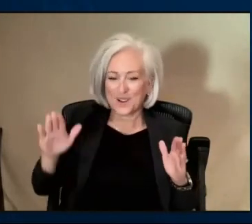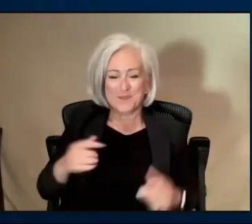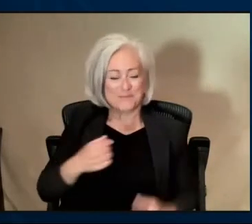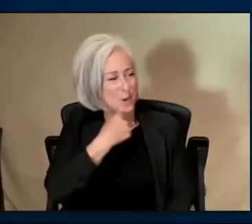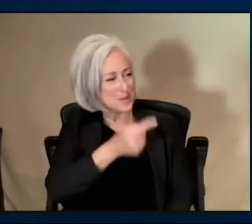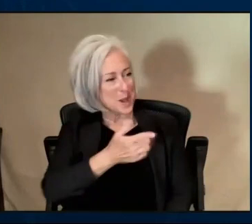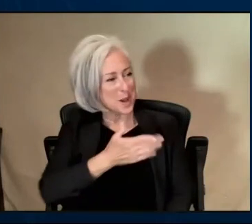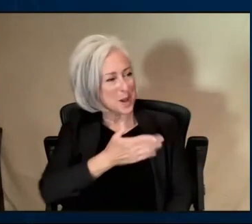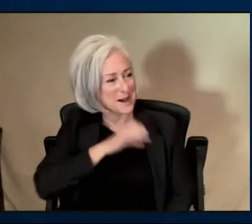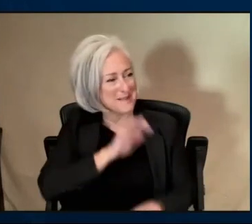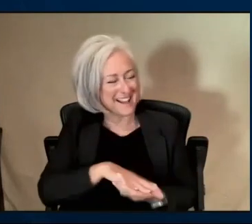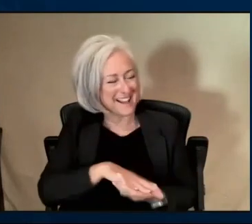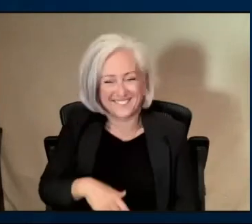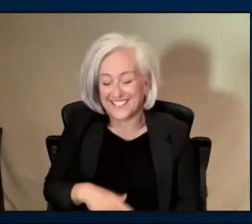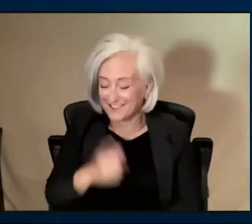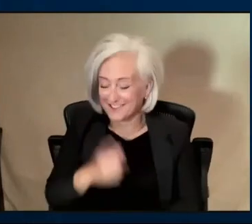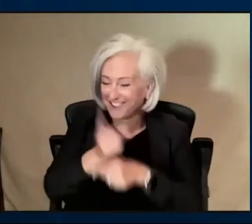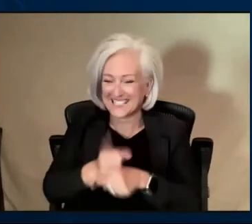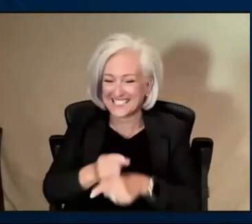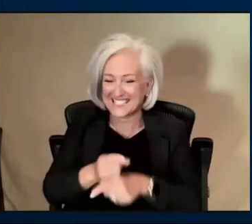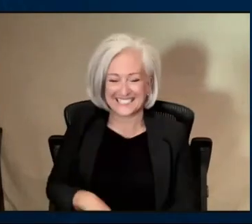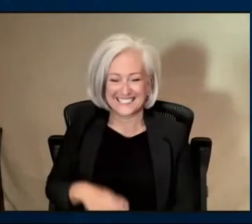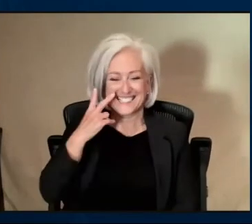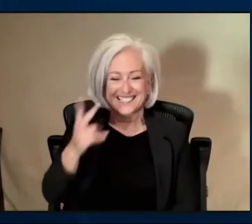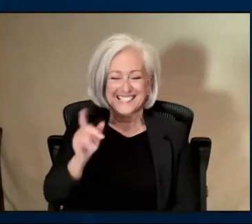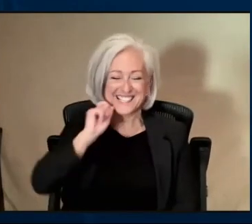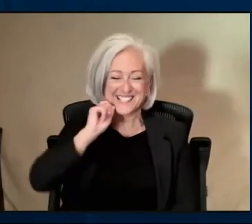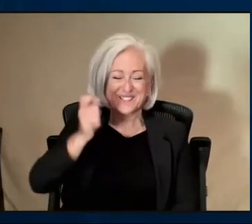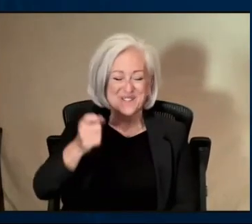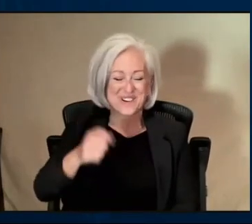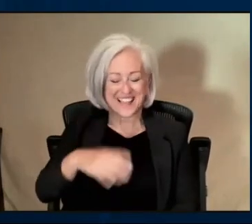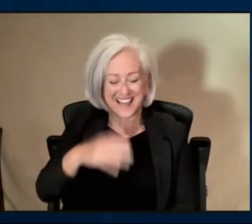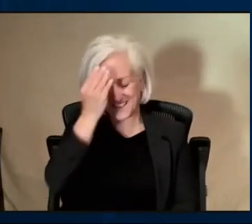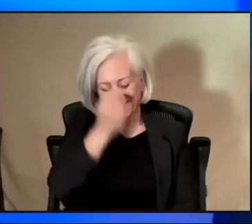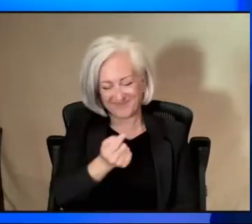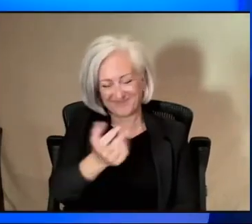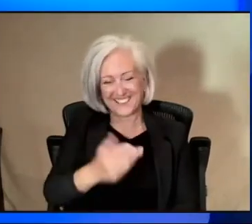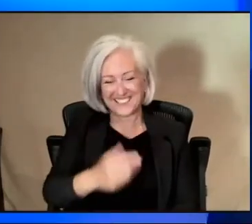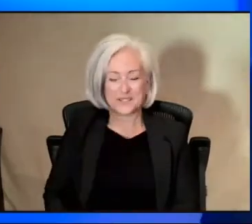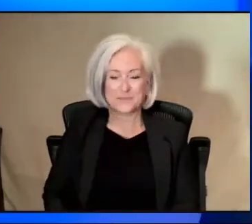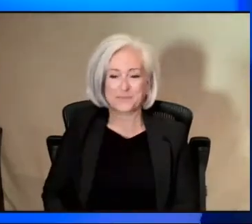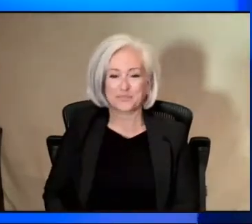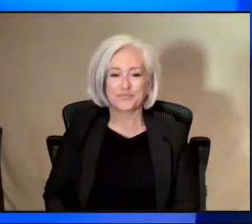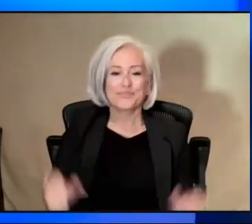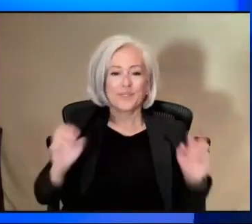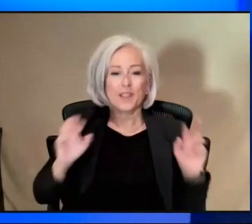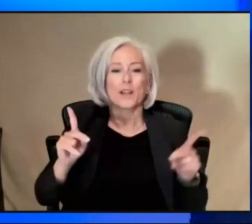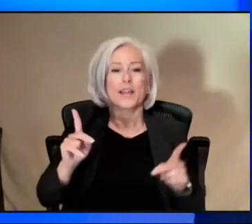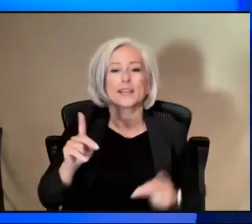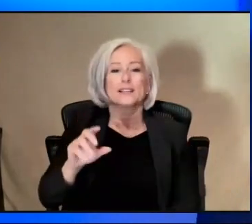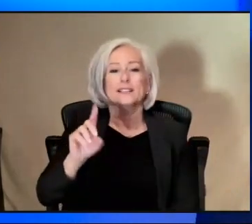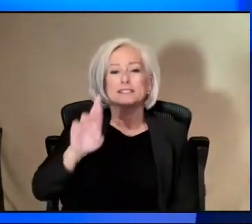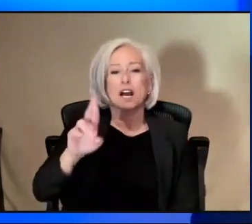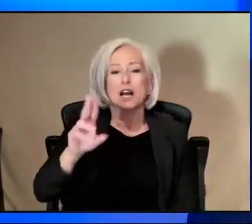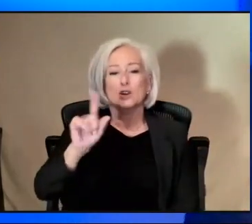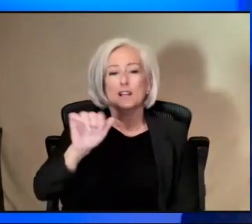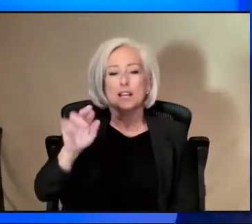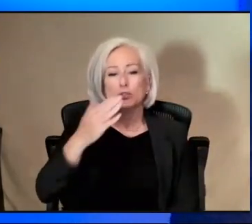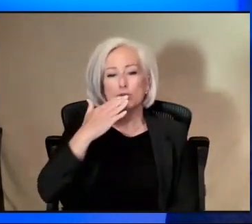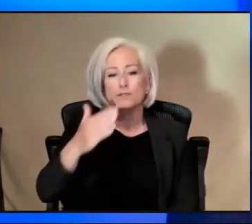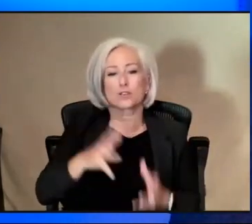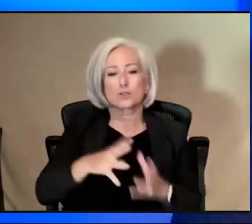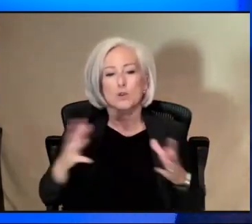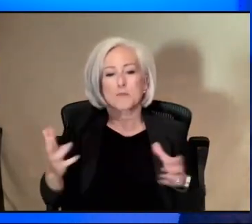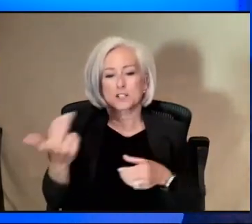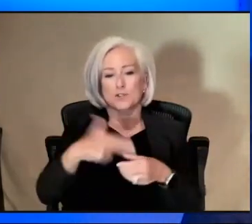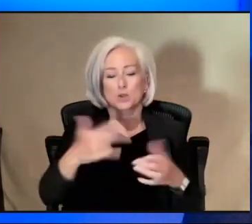Yeah, right? See, very, very cool. So I had to pass that on to you. Okay, so Dr. Castro, thanks so much for being with us today. This was such a great